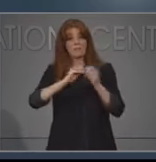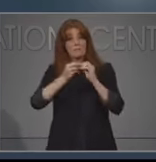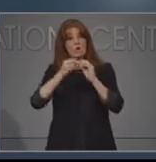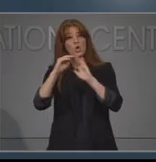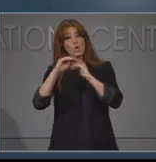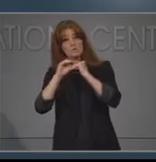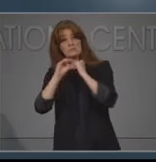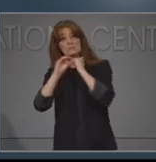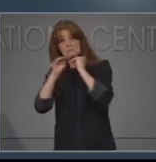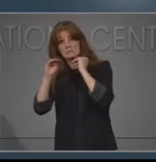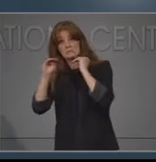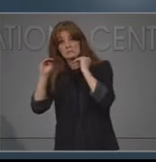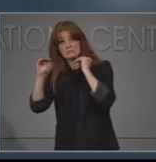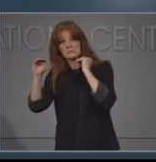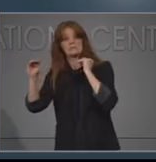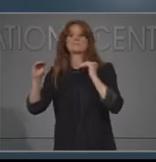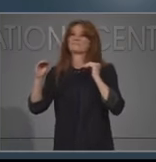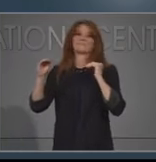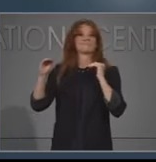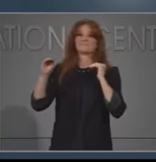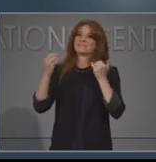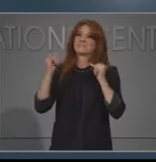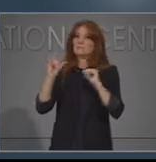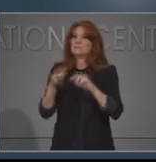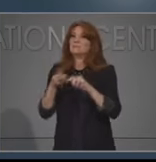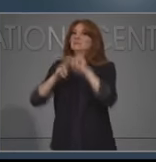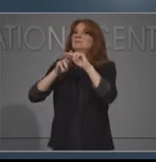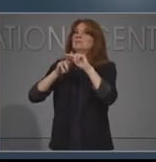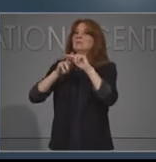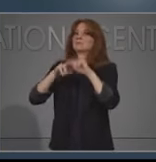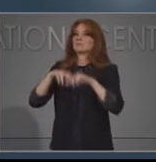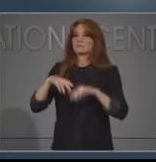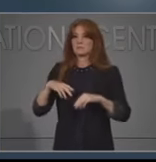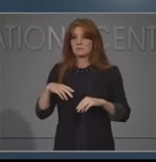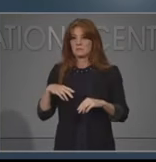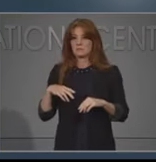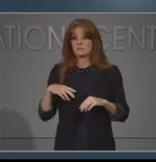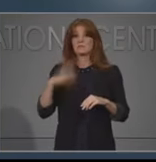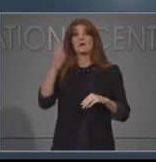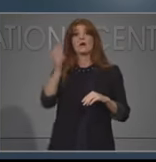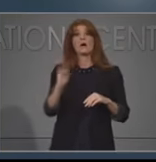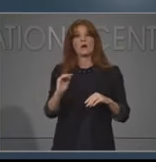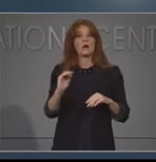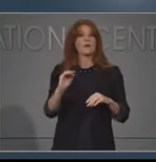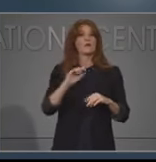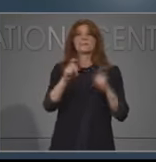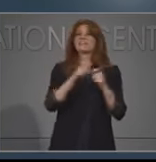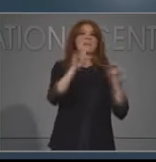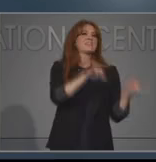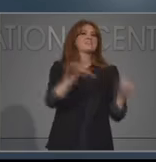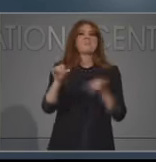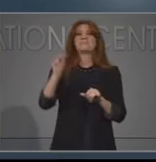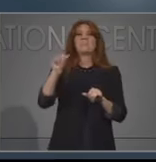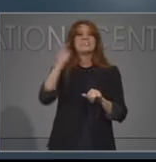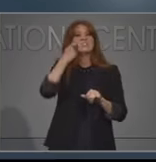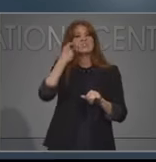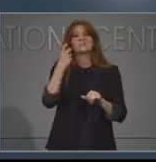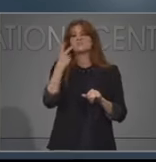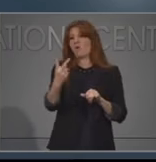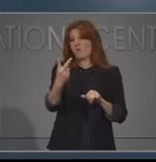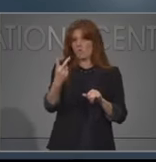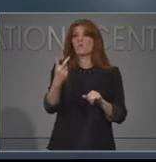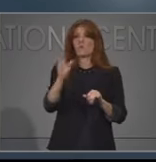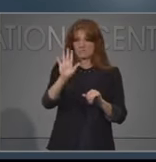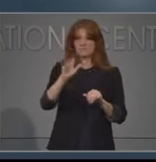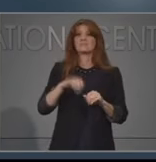but unfortunately, it continues to increase. Now, this slide is the exact same data you just saw on the last